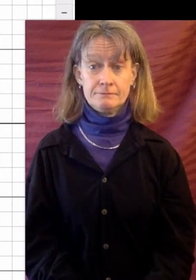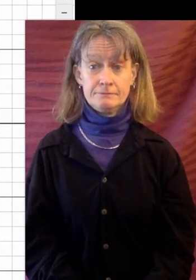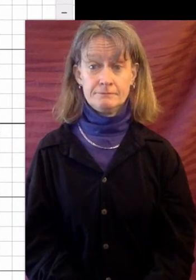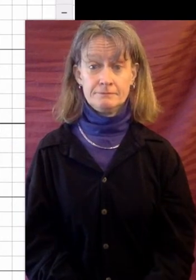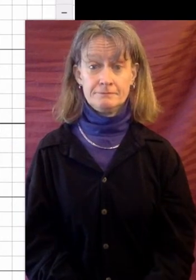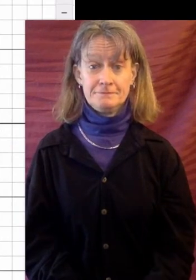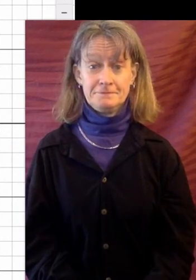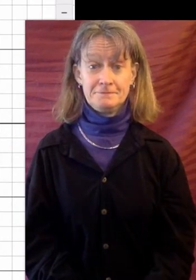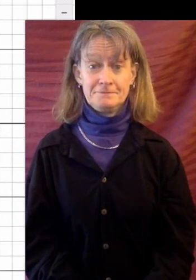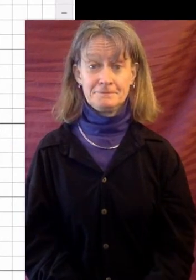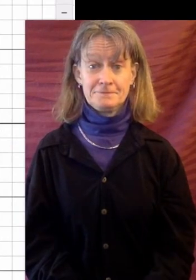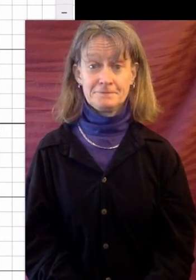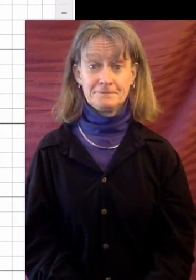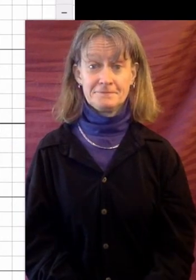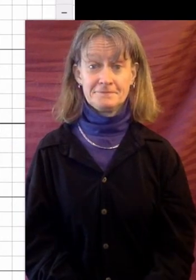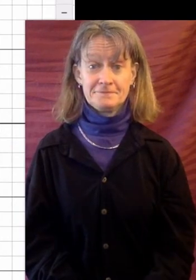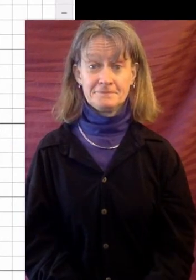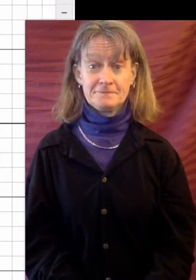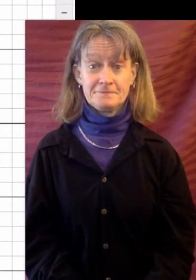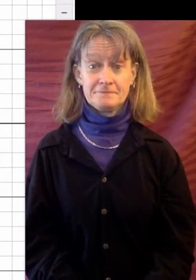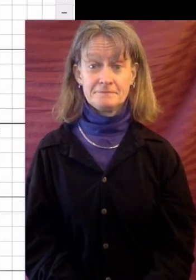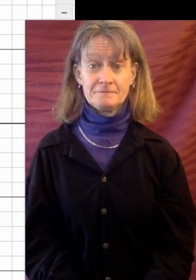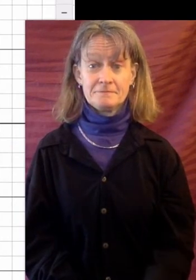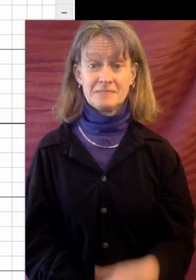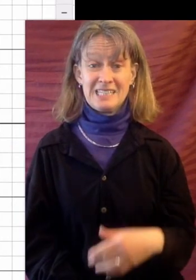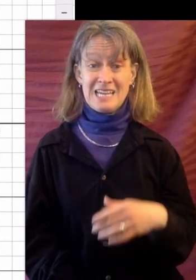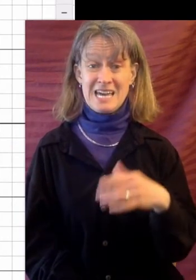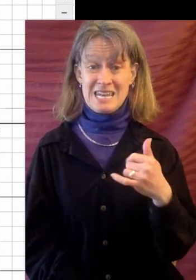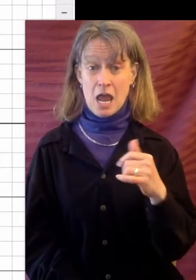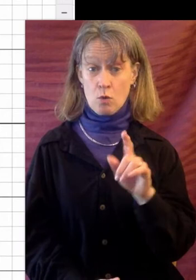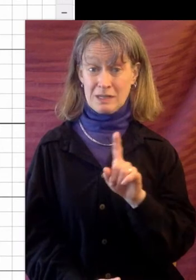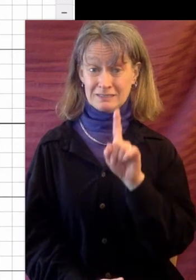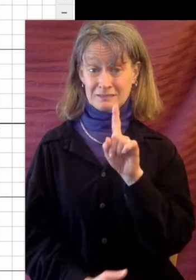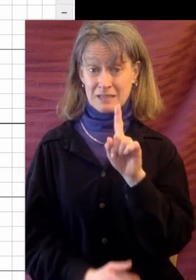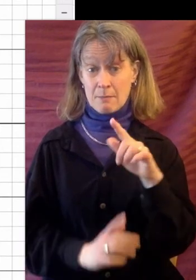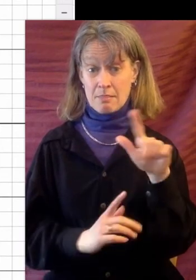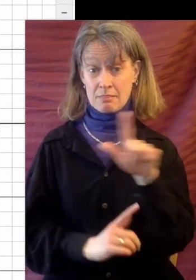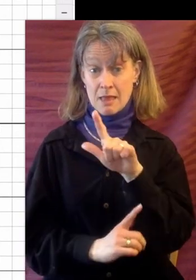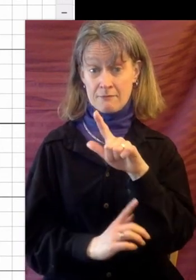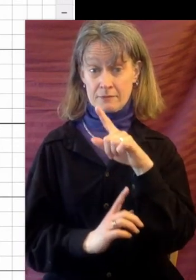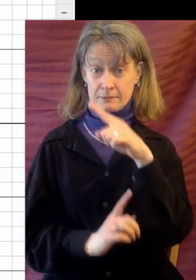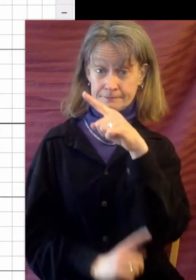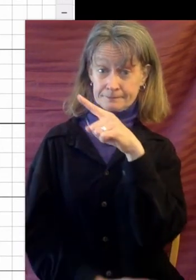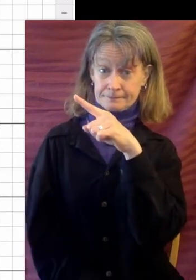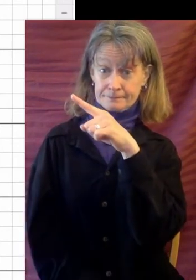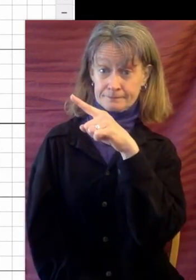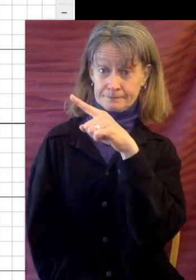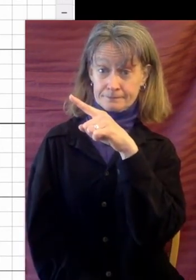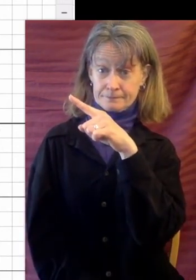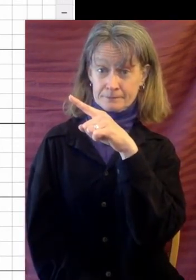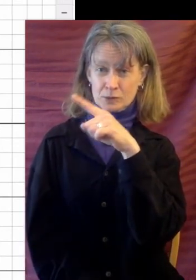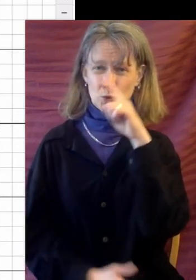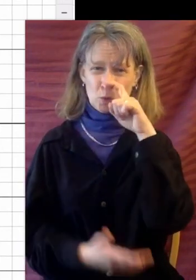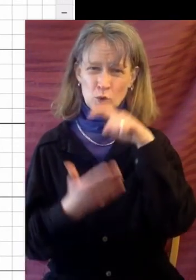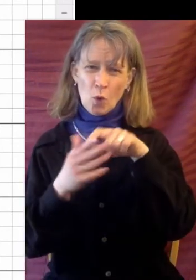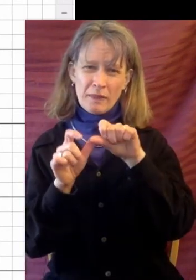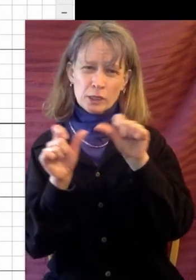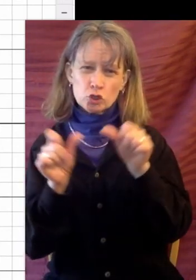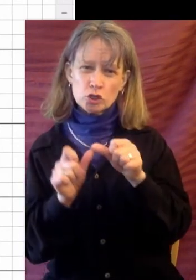Then what we can do is go to the top left corner where you see this gear